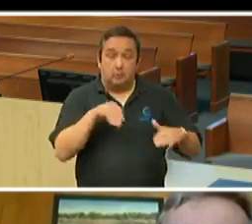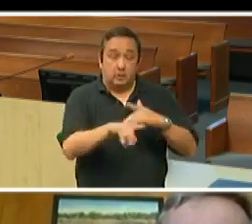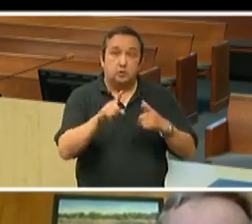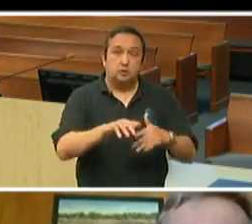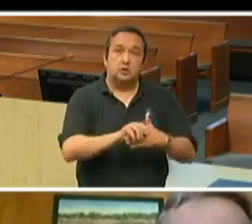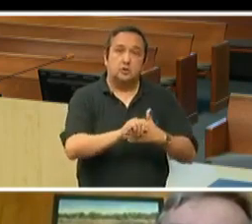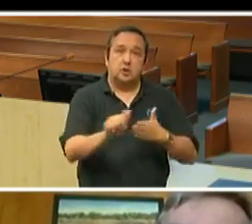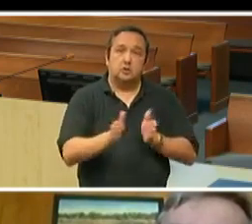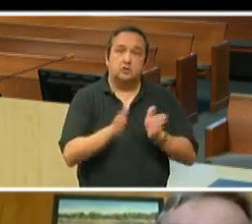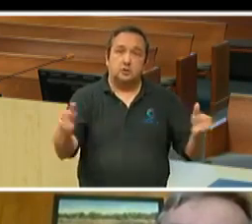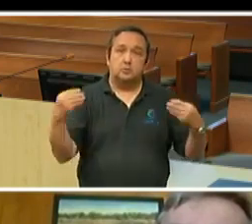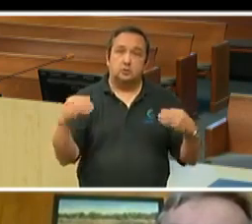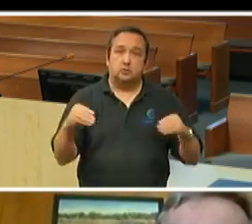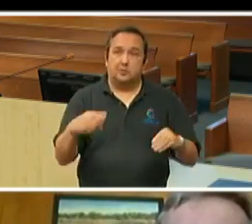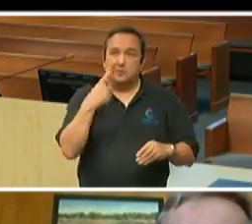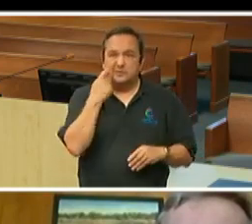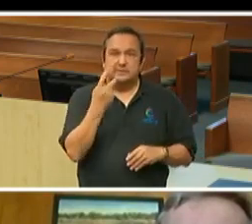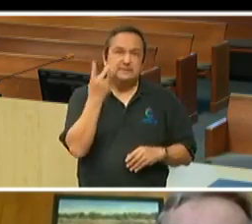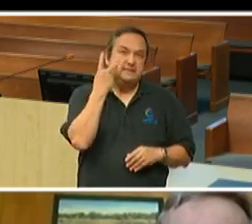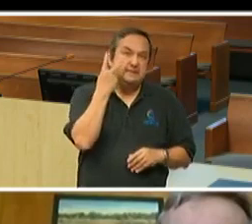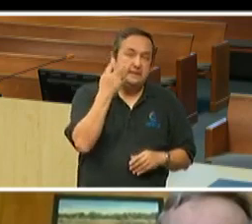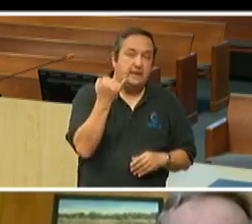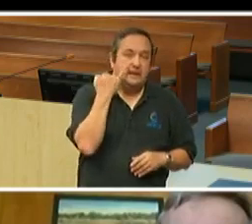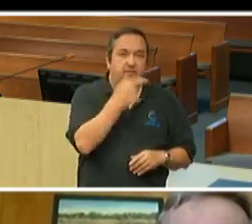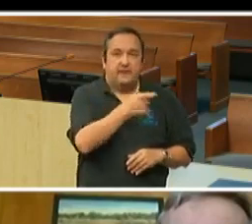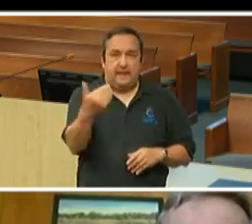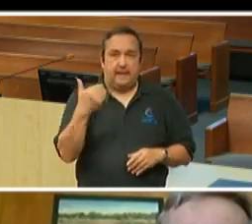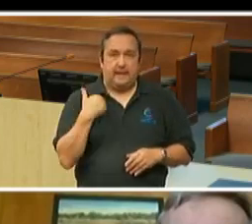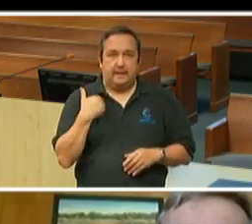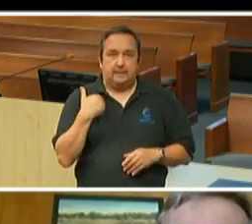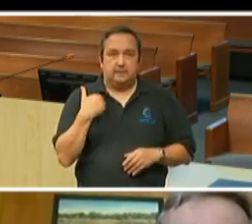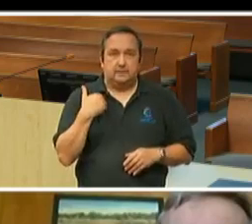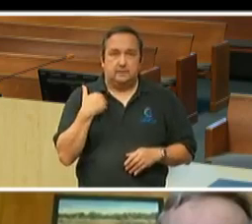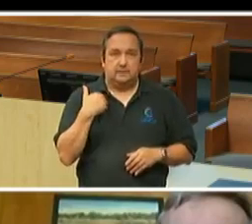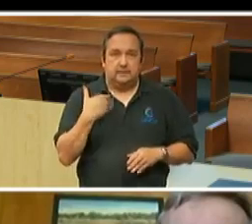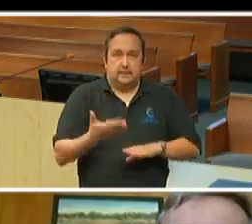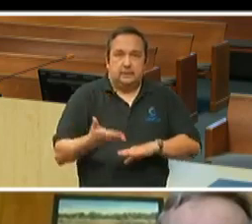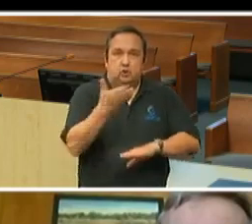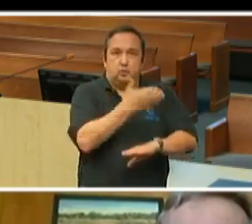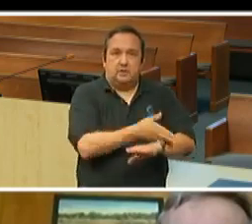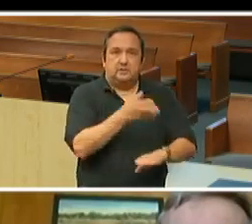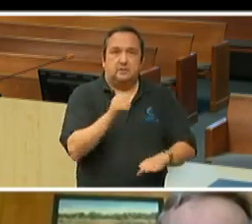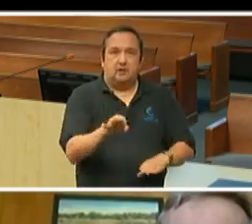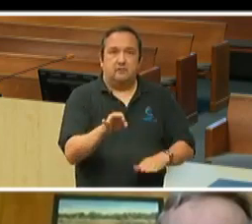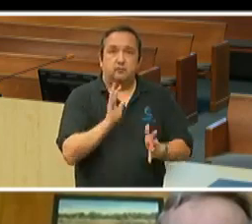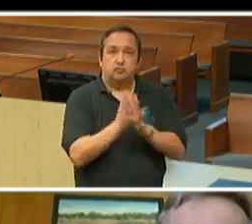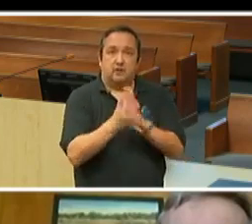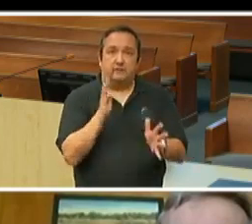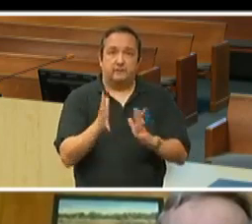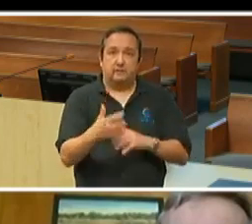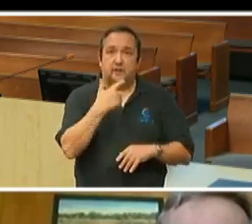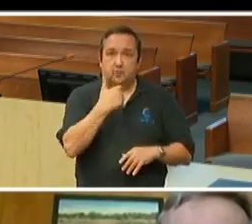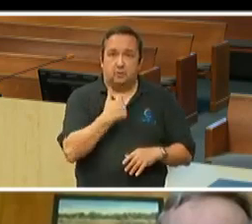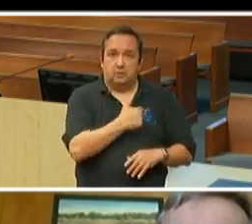Dollar General store just to see if they'd had an increase in